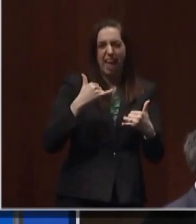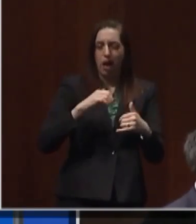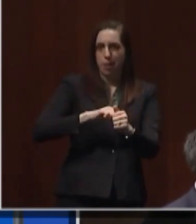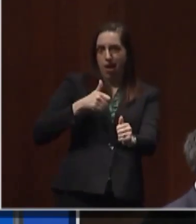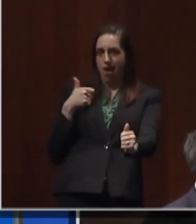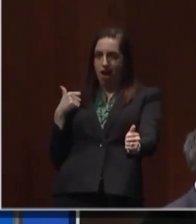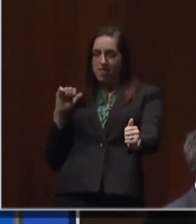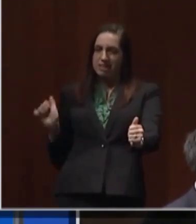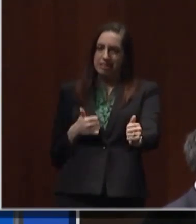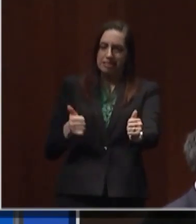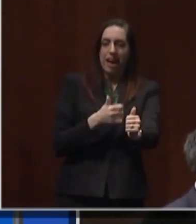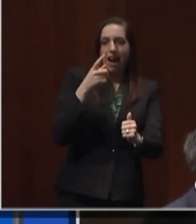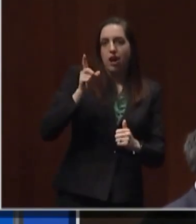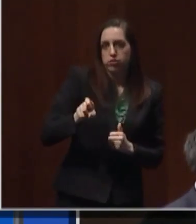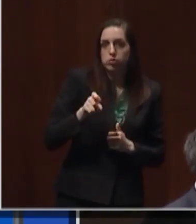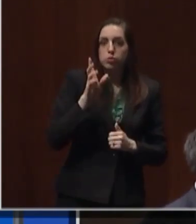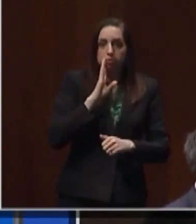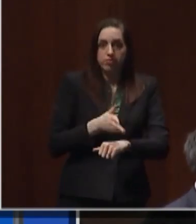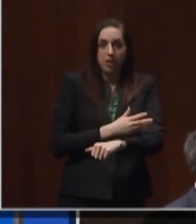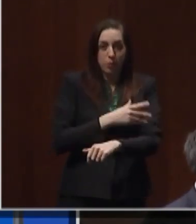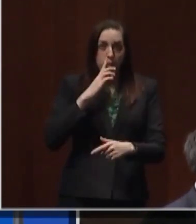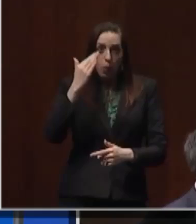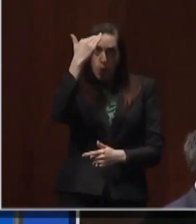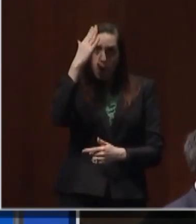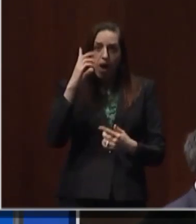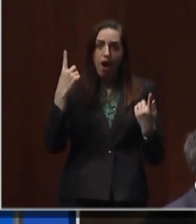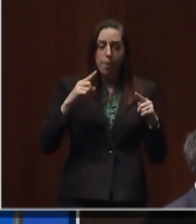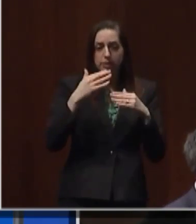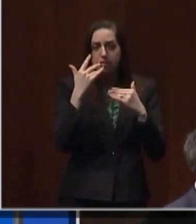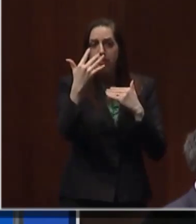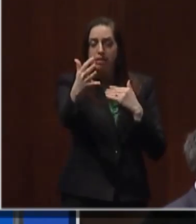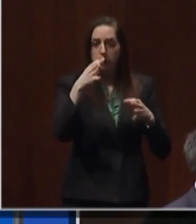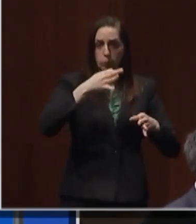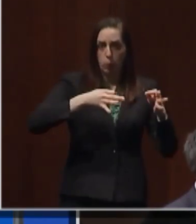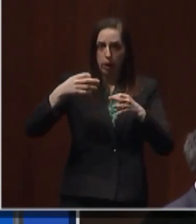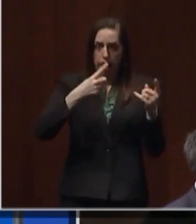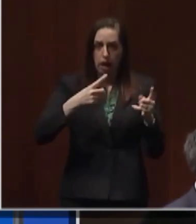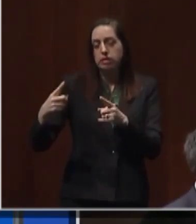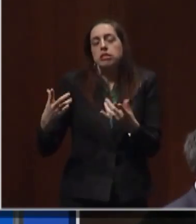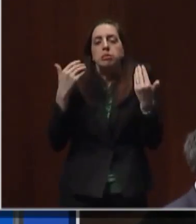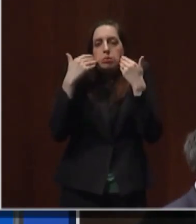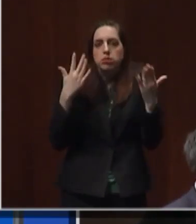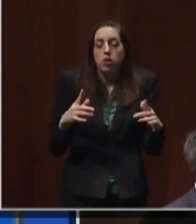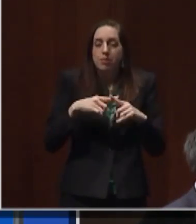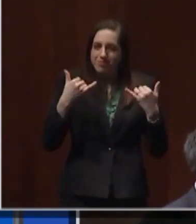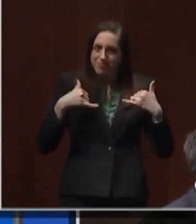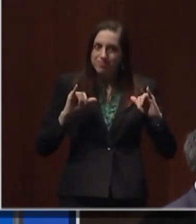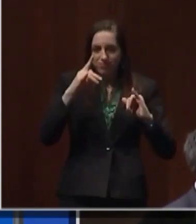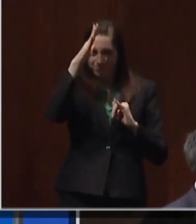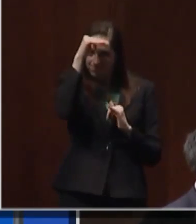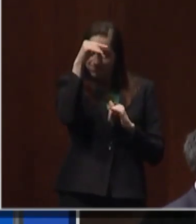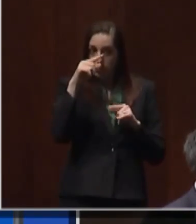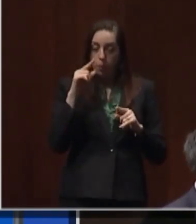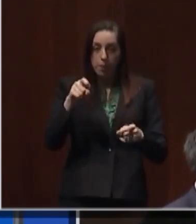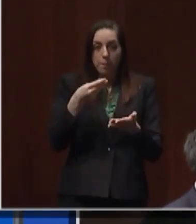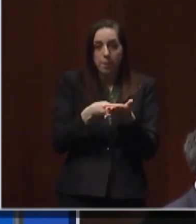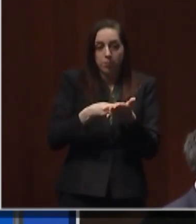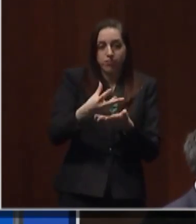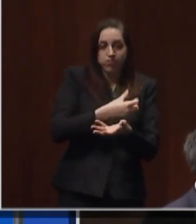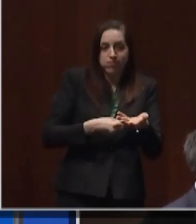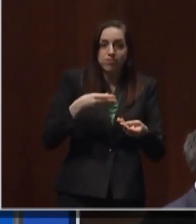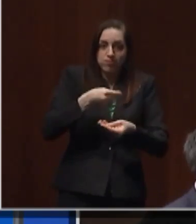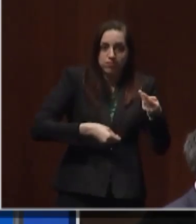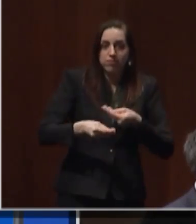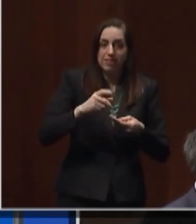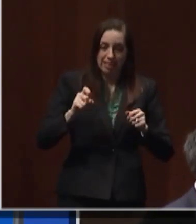We don't know what's going to happen with Rebuild Houston and the courts, but we must commit ourselves to a dedicated source of revenue for our streets and